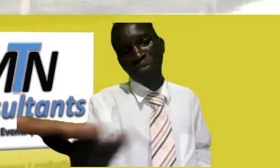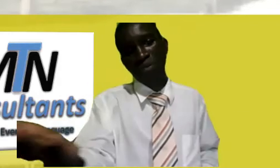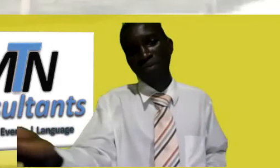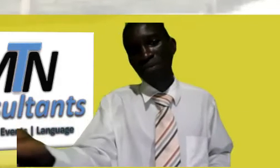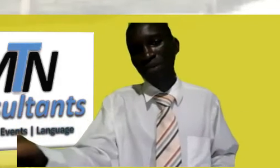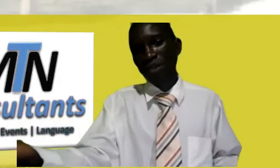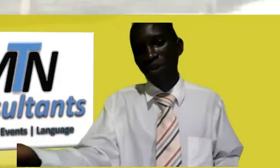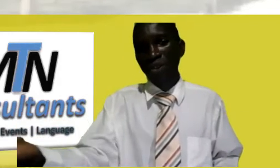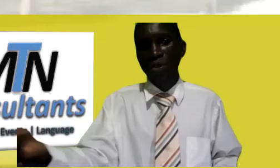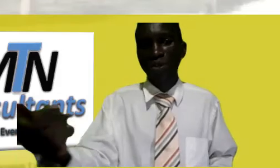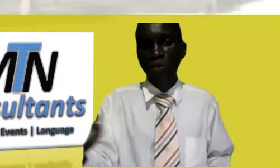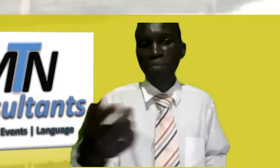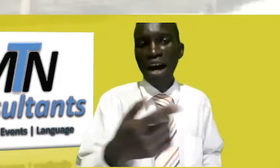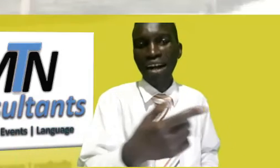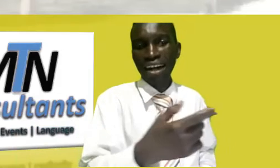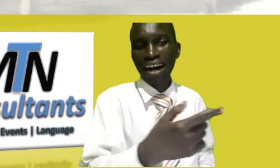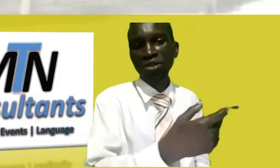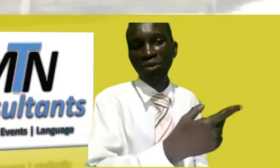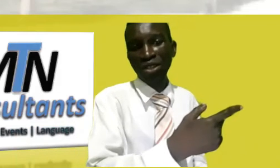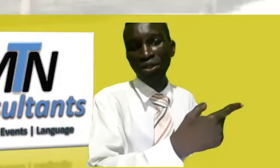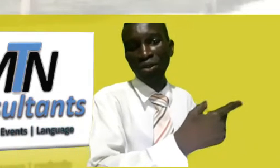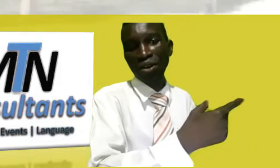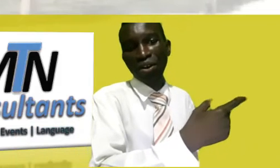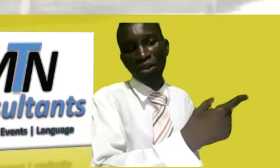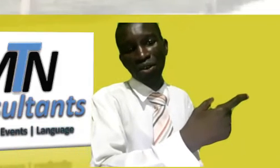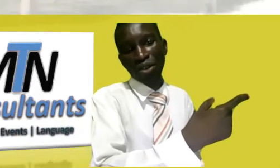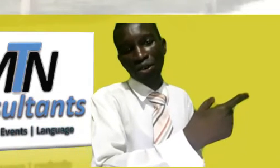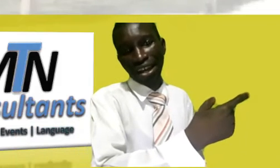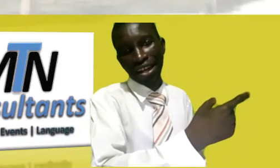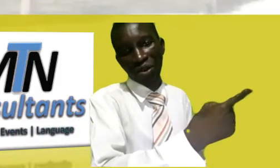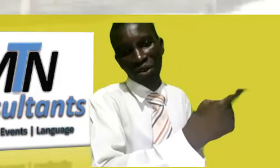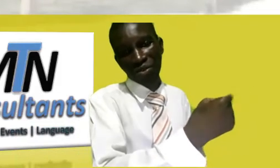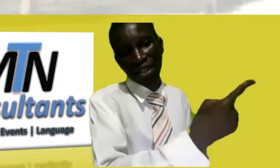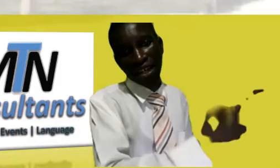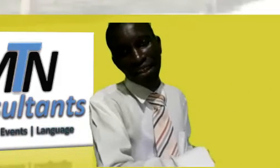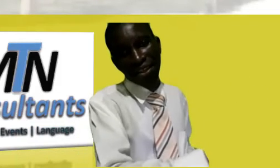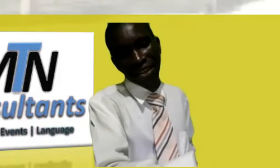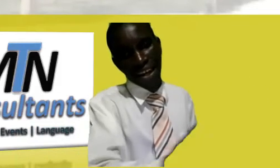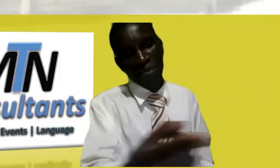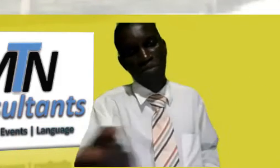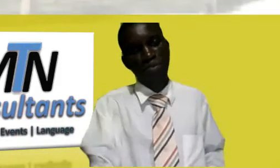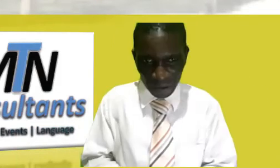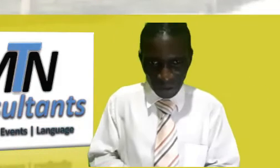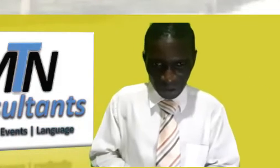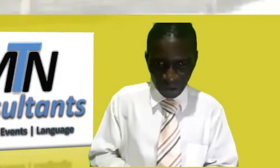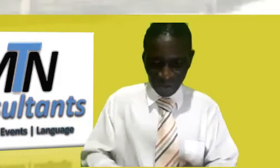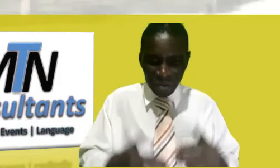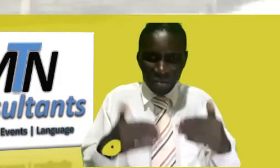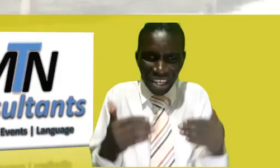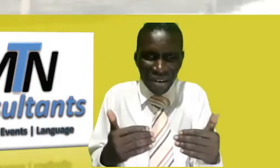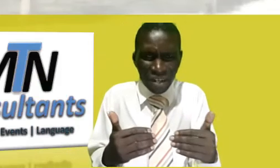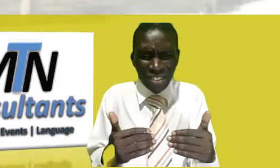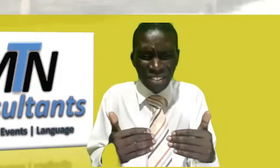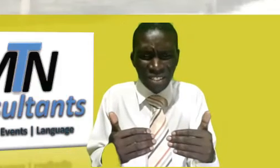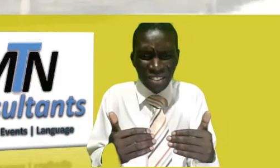them. So you sweep around with your hand or your finger, them.